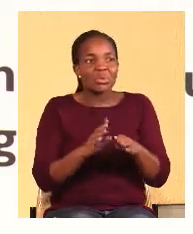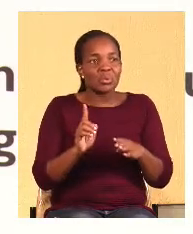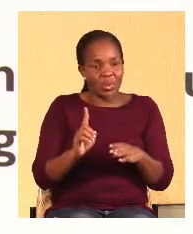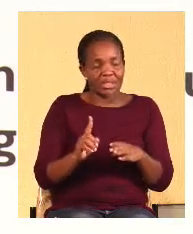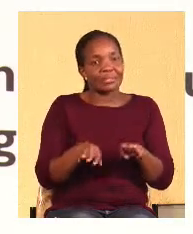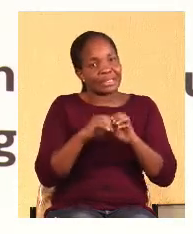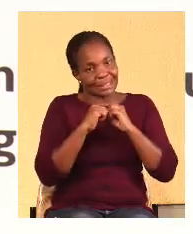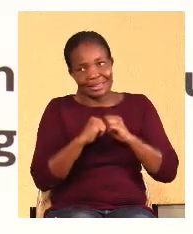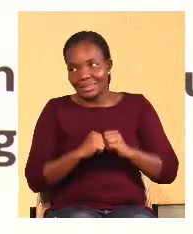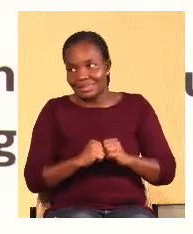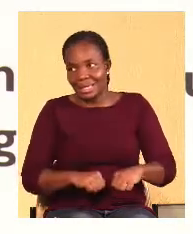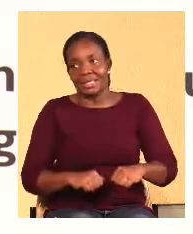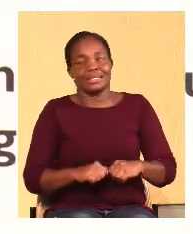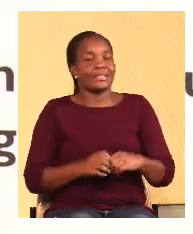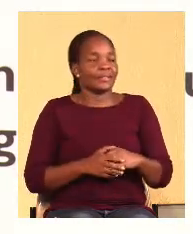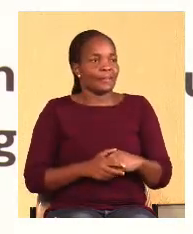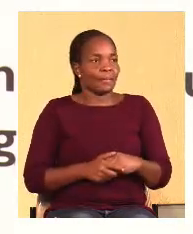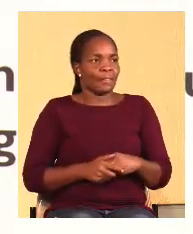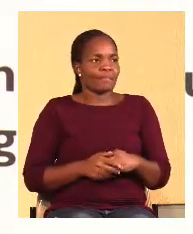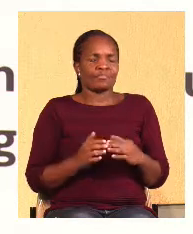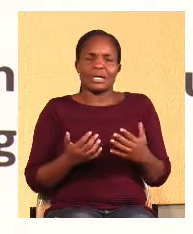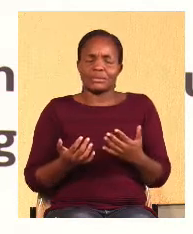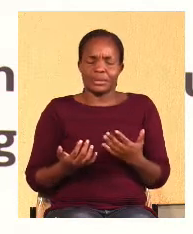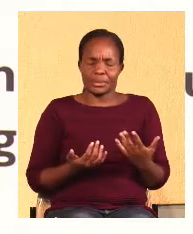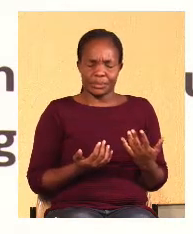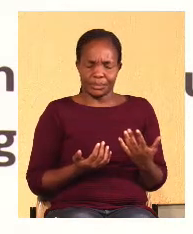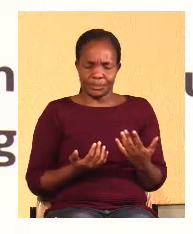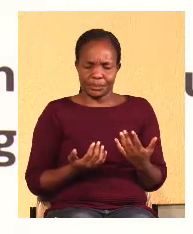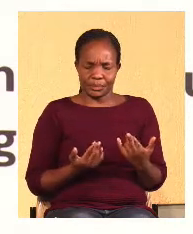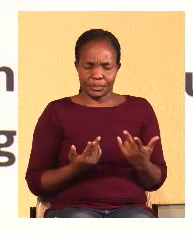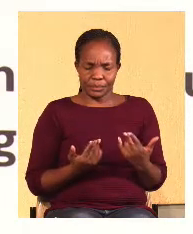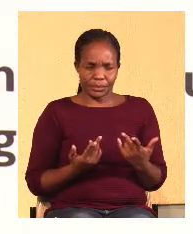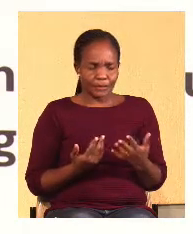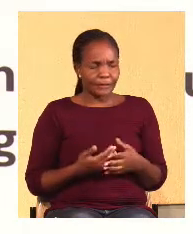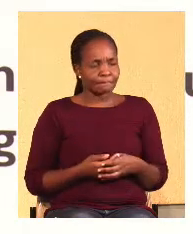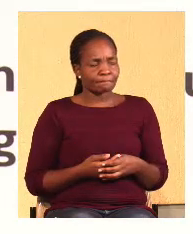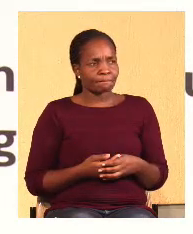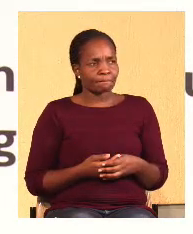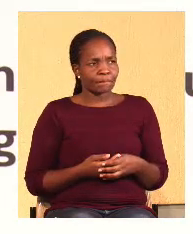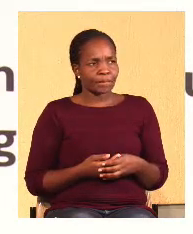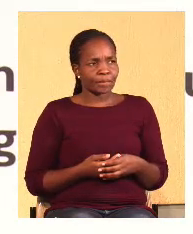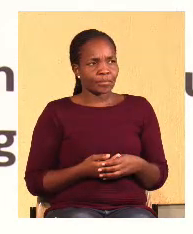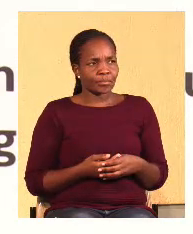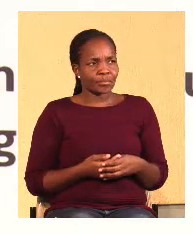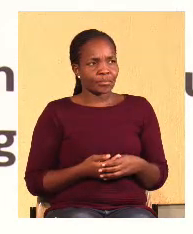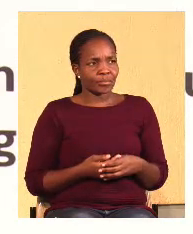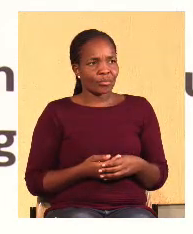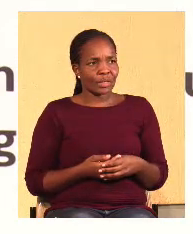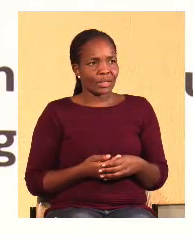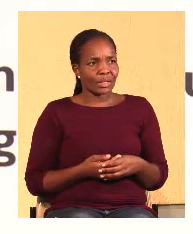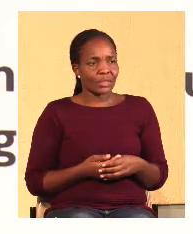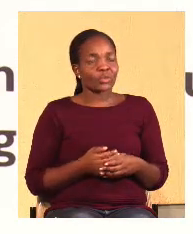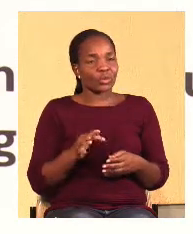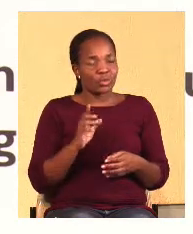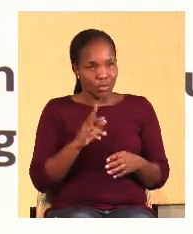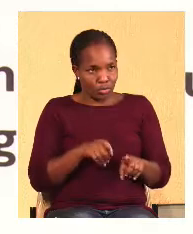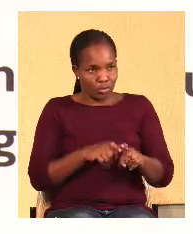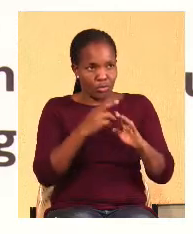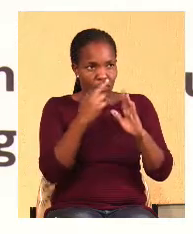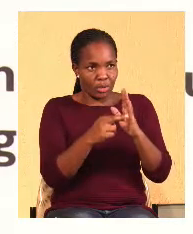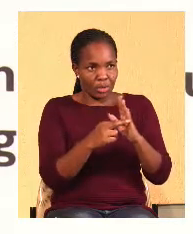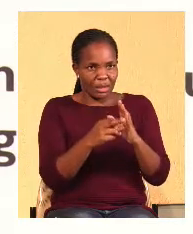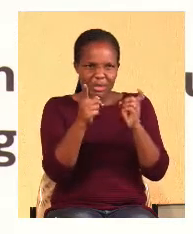certain steps, for example, to if you want, have people comply with the regulations. Let me just